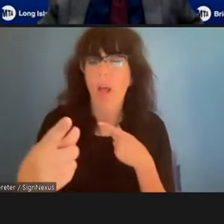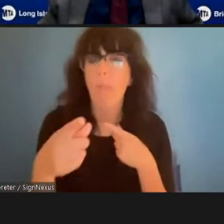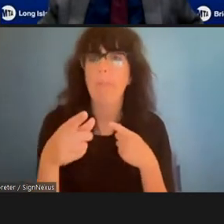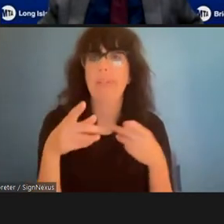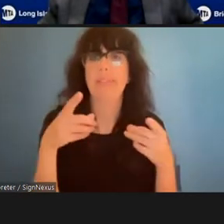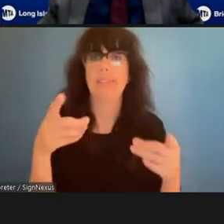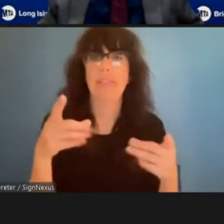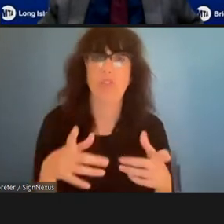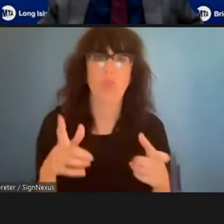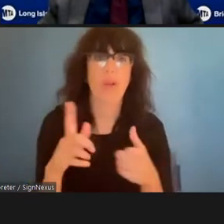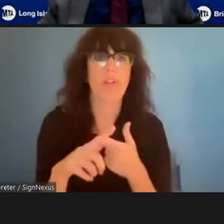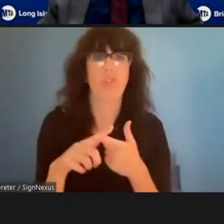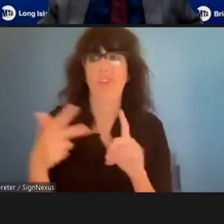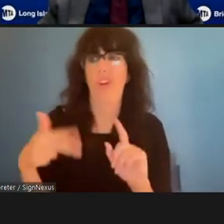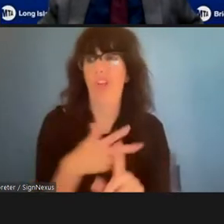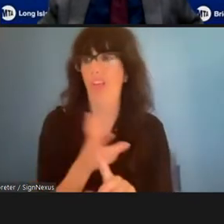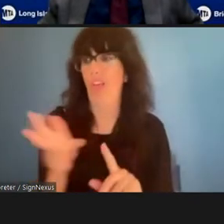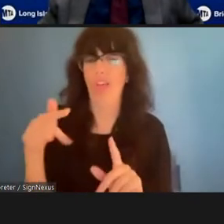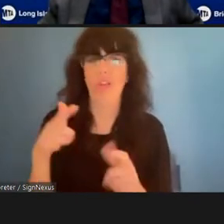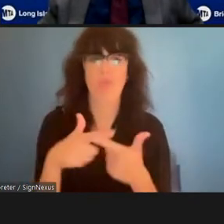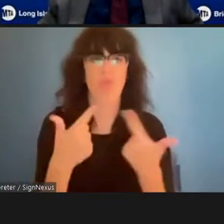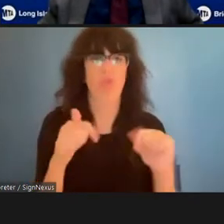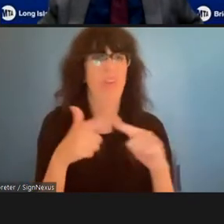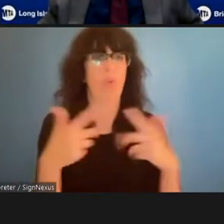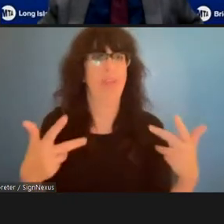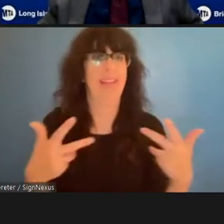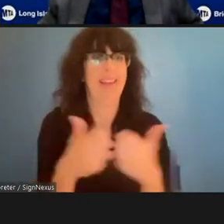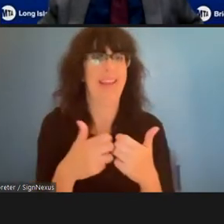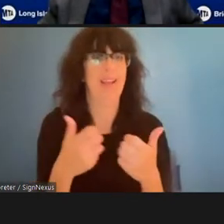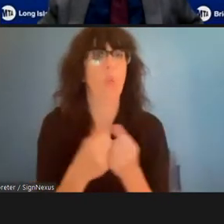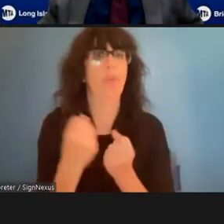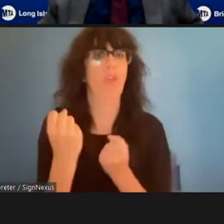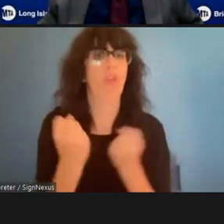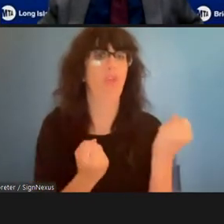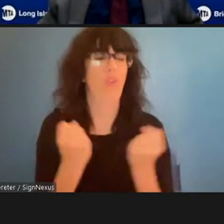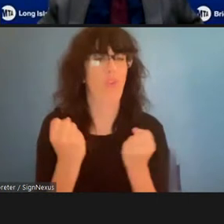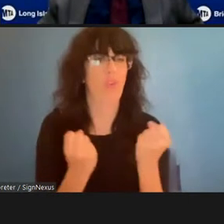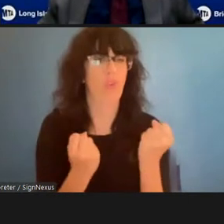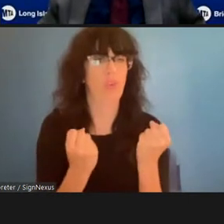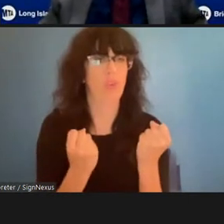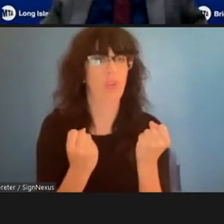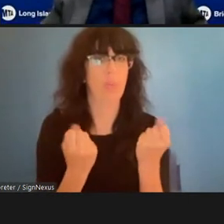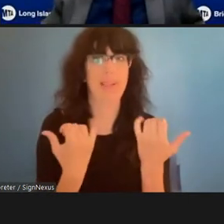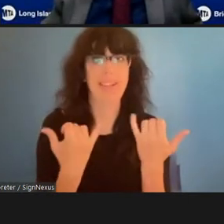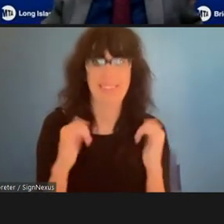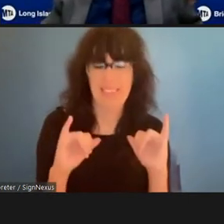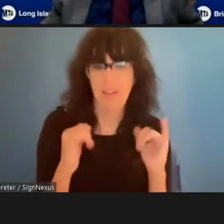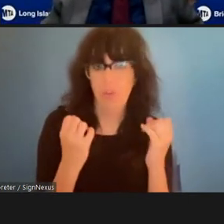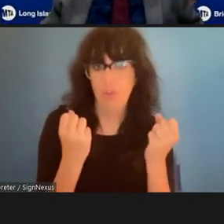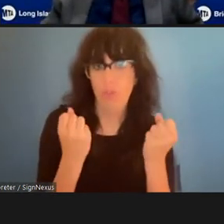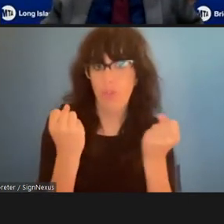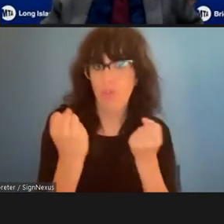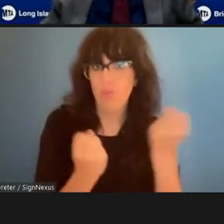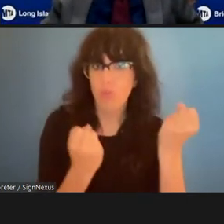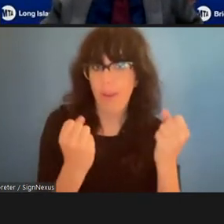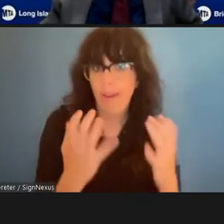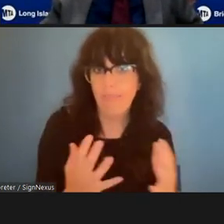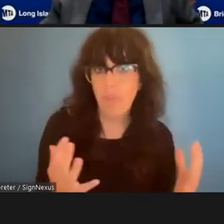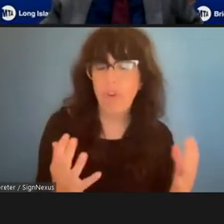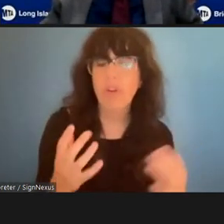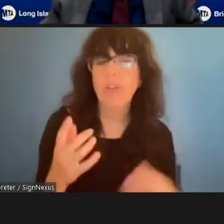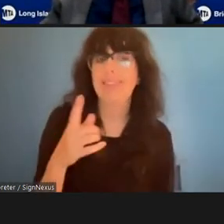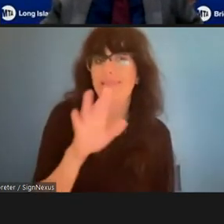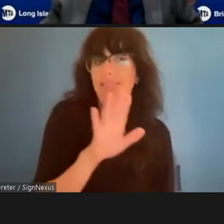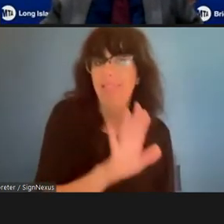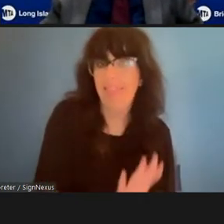out of their way to get into accidents with motor vehicles but yet the motor vehicles are the ones